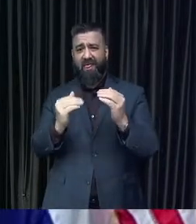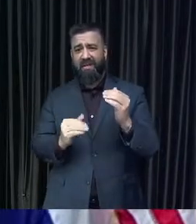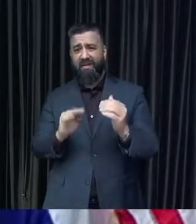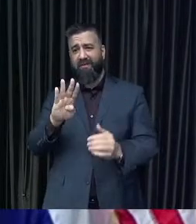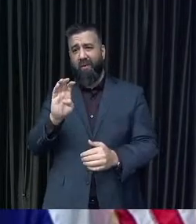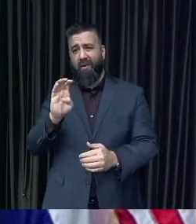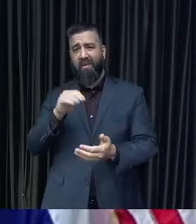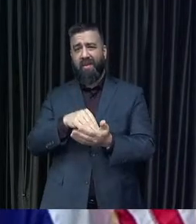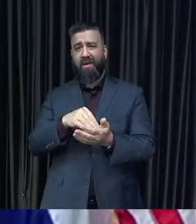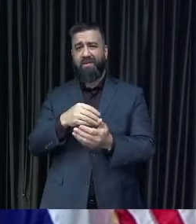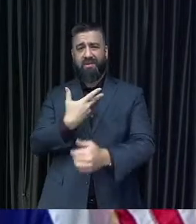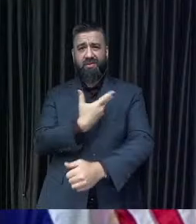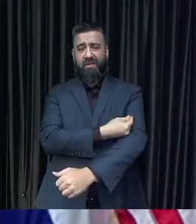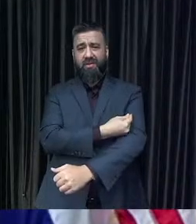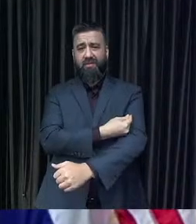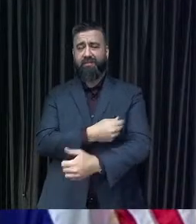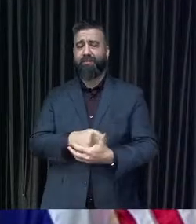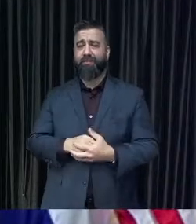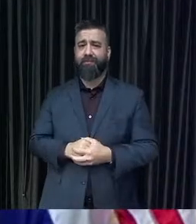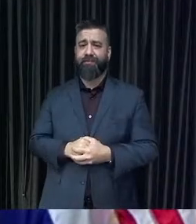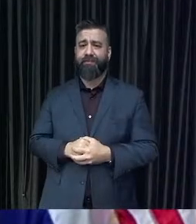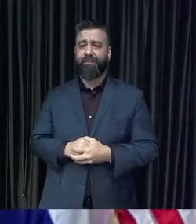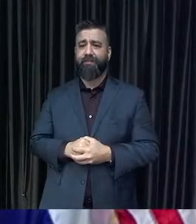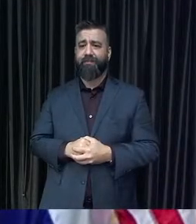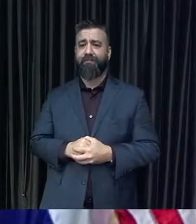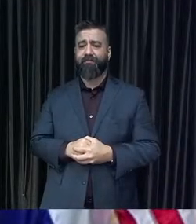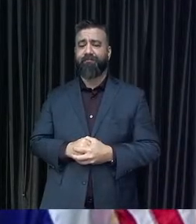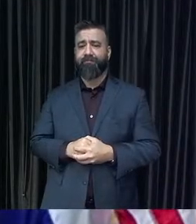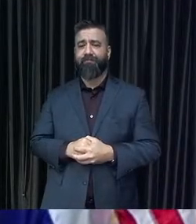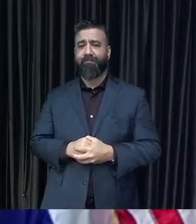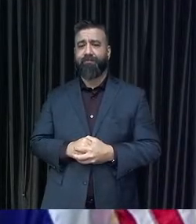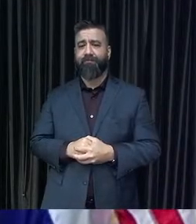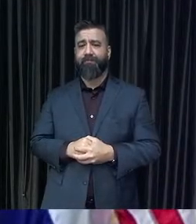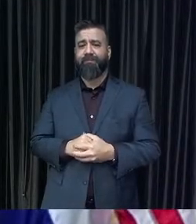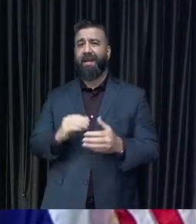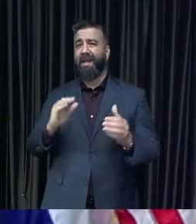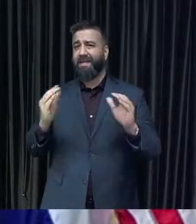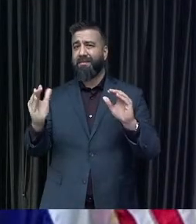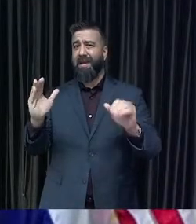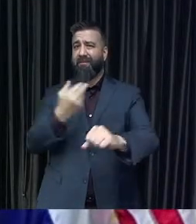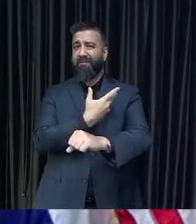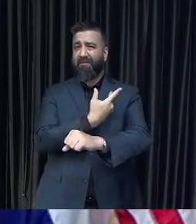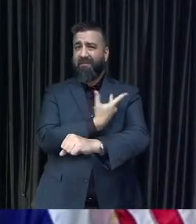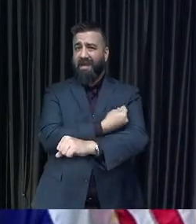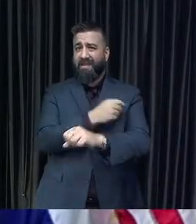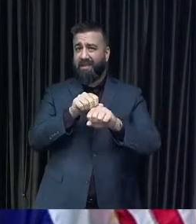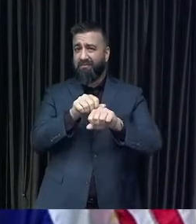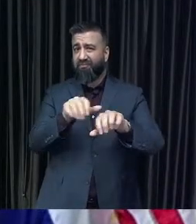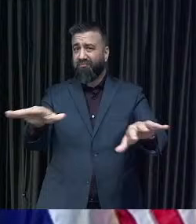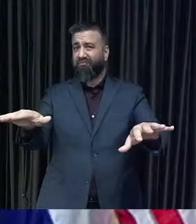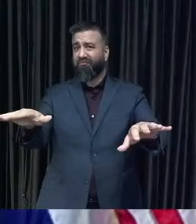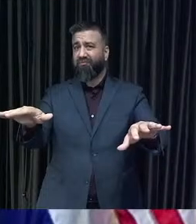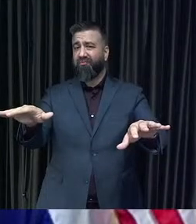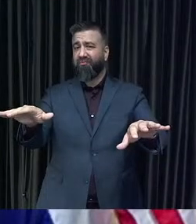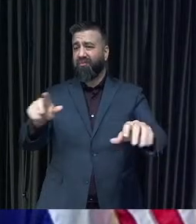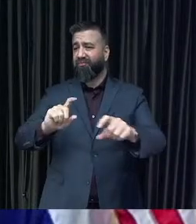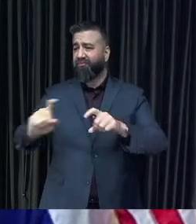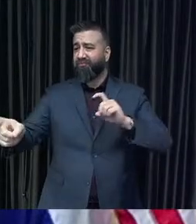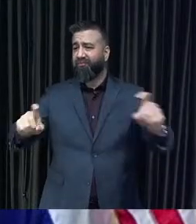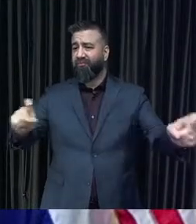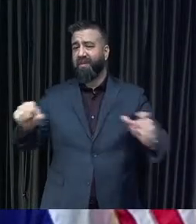the deployment of vaccines nationally, and then as that spreads down to the states through the